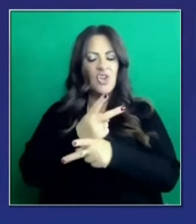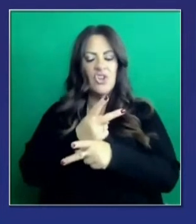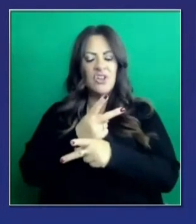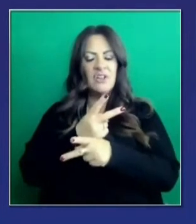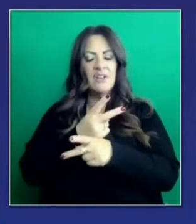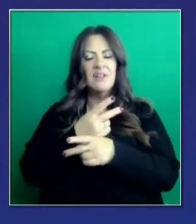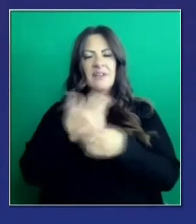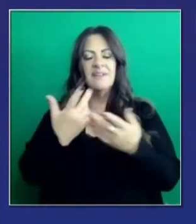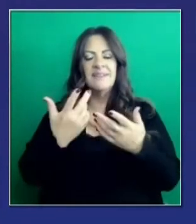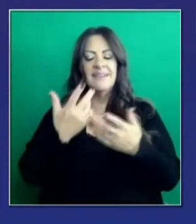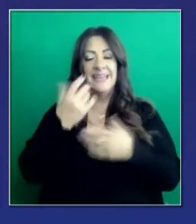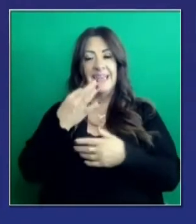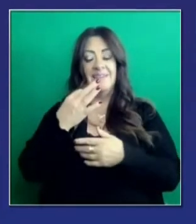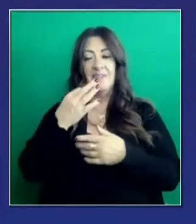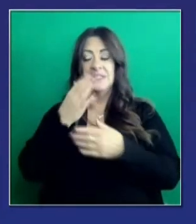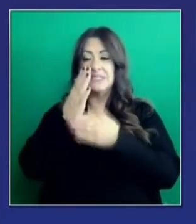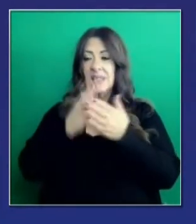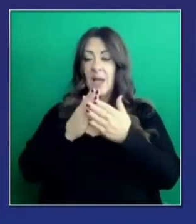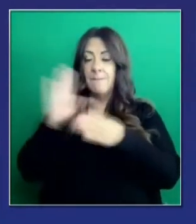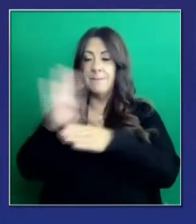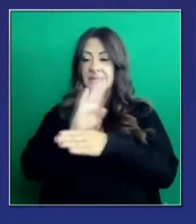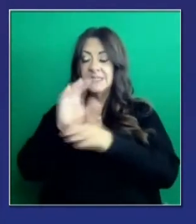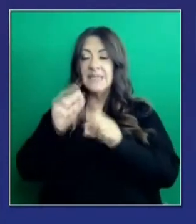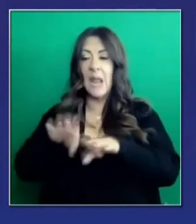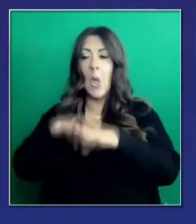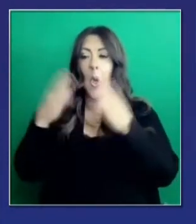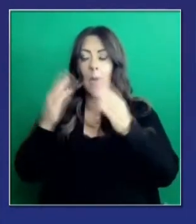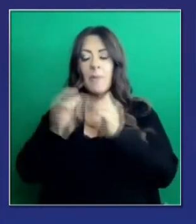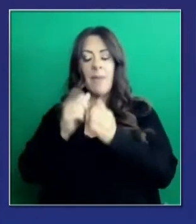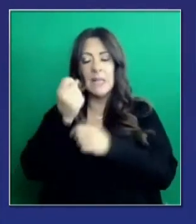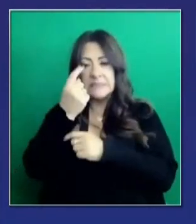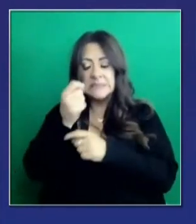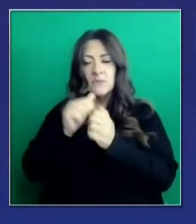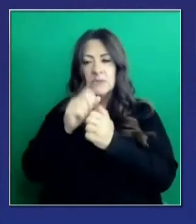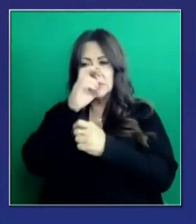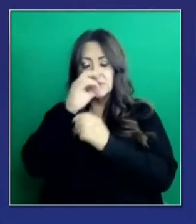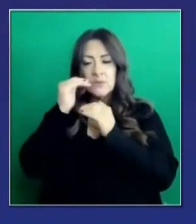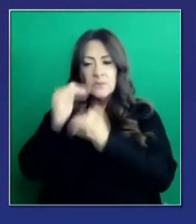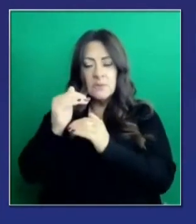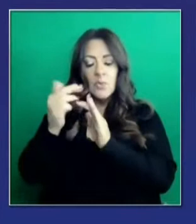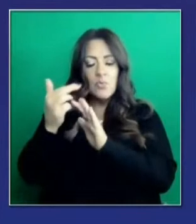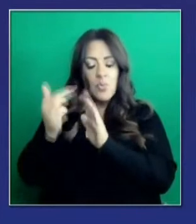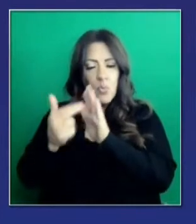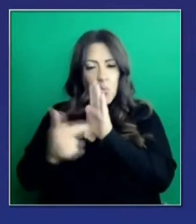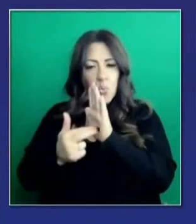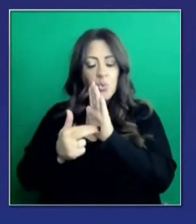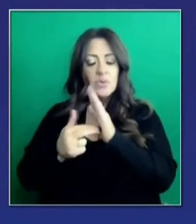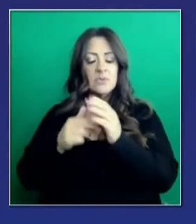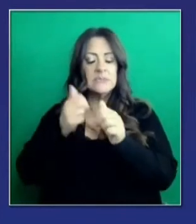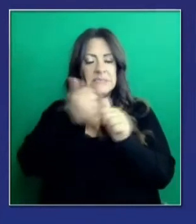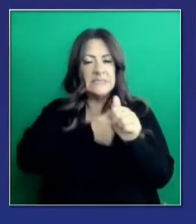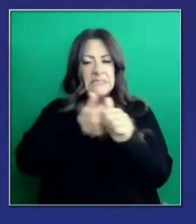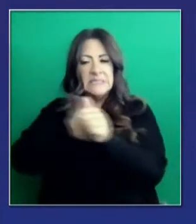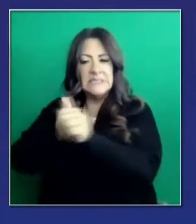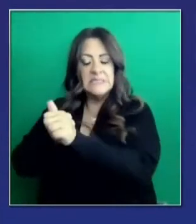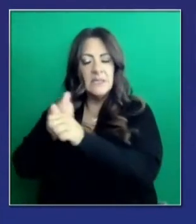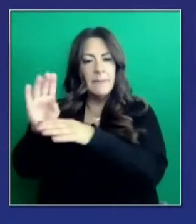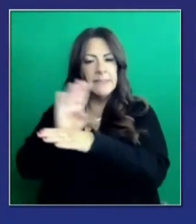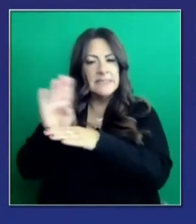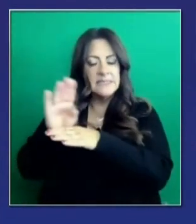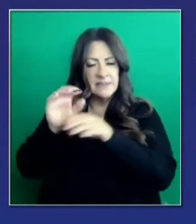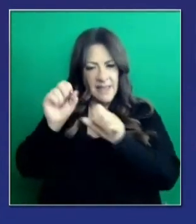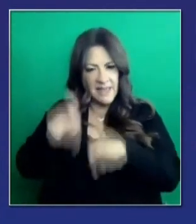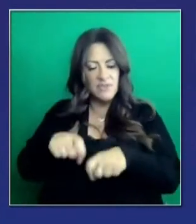certain conditions that need to be met as it relates to those activities as well. We're doing more to not